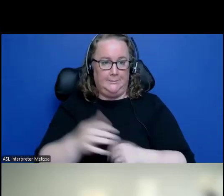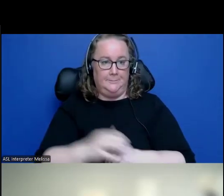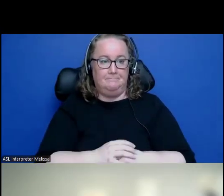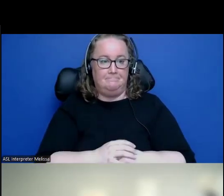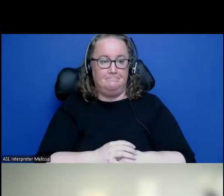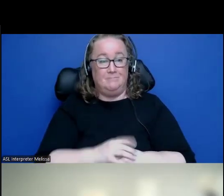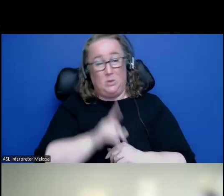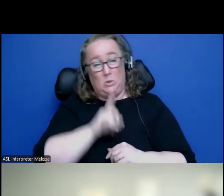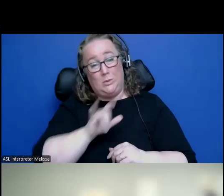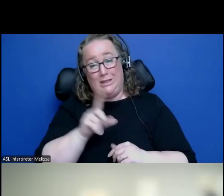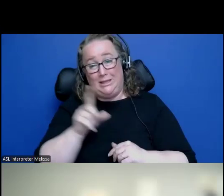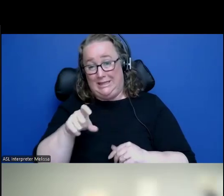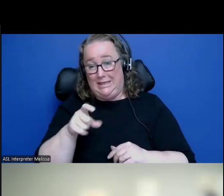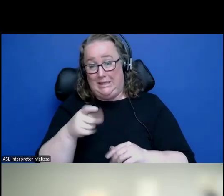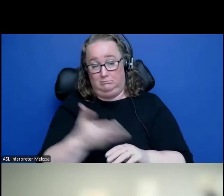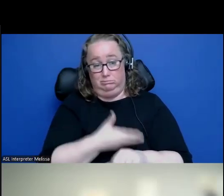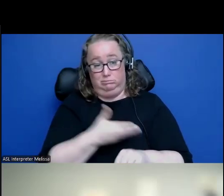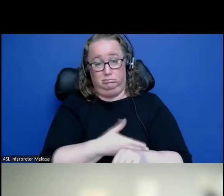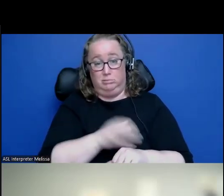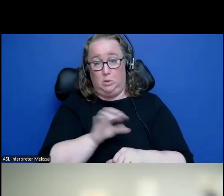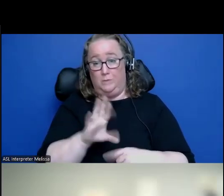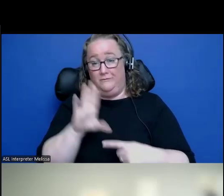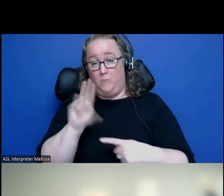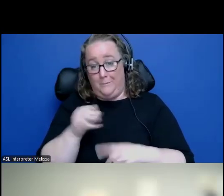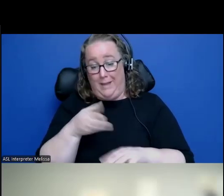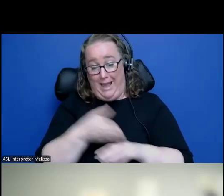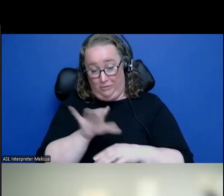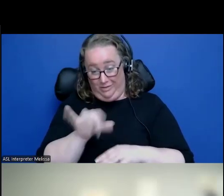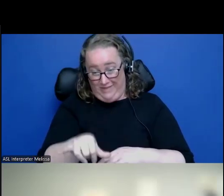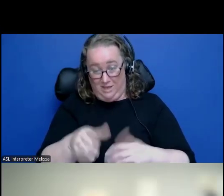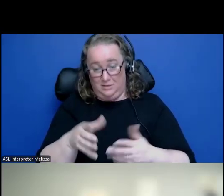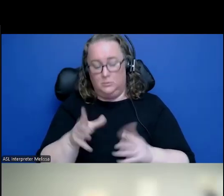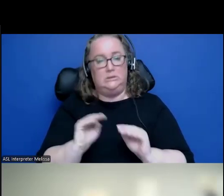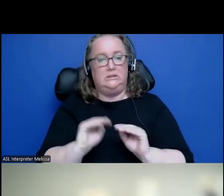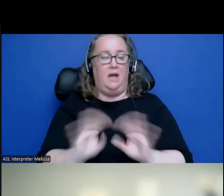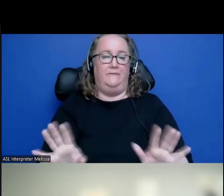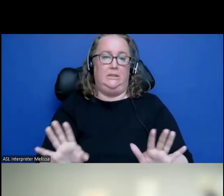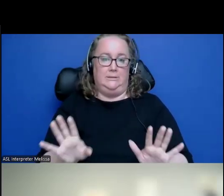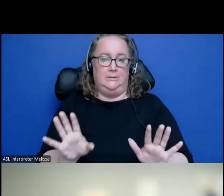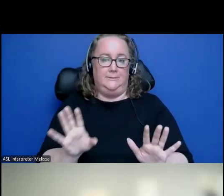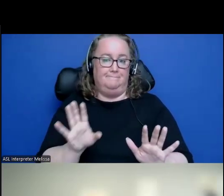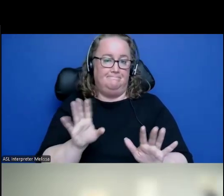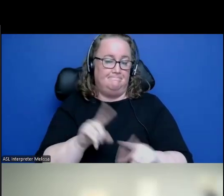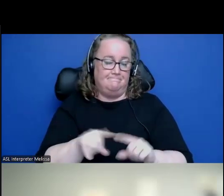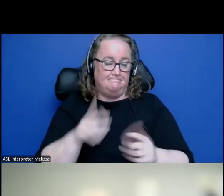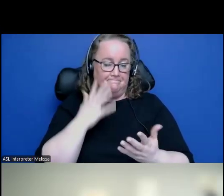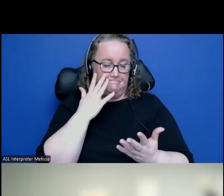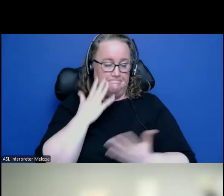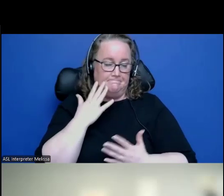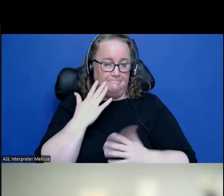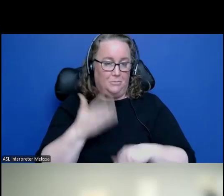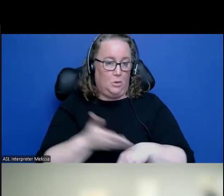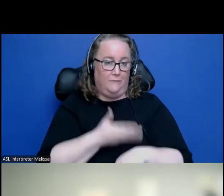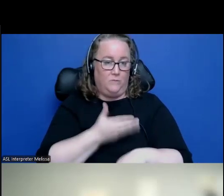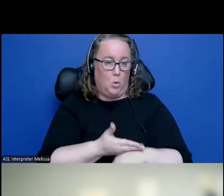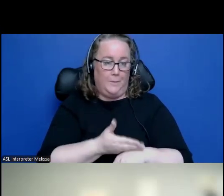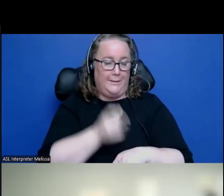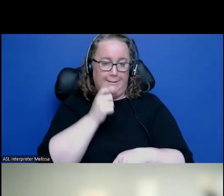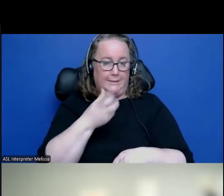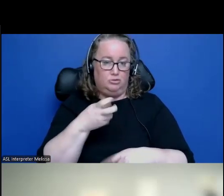reform after those settlement agreements was obvious. Unfortunately, the reform did not carry